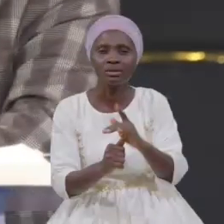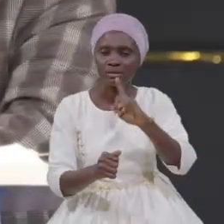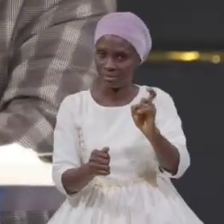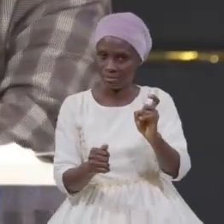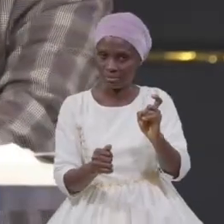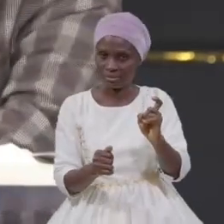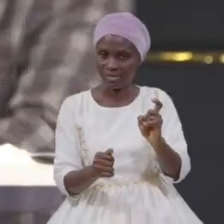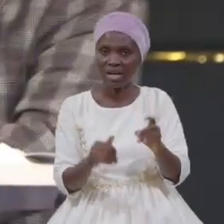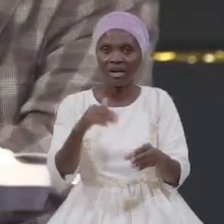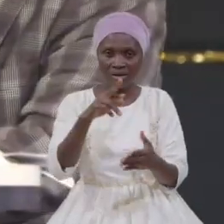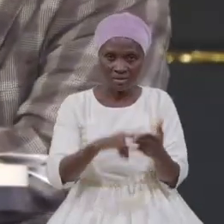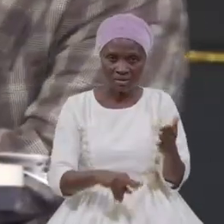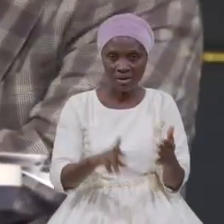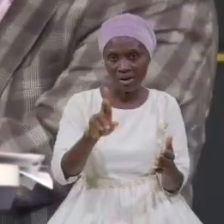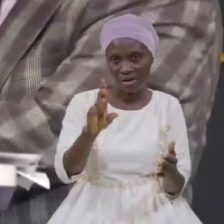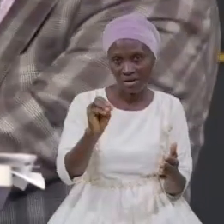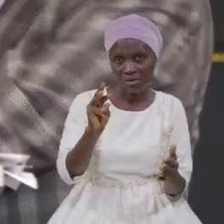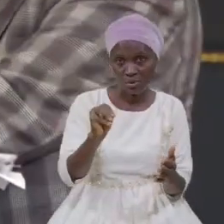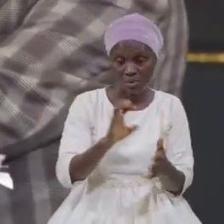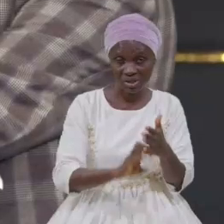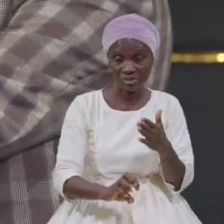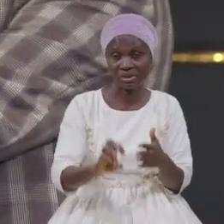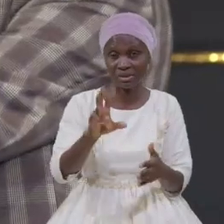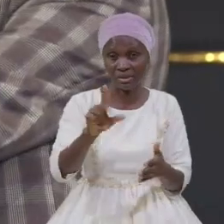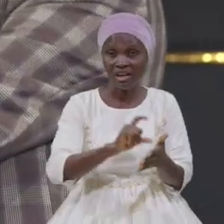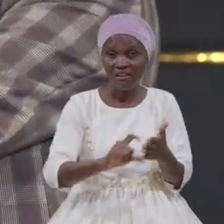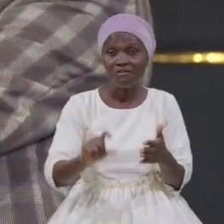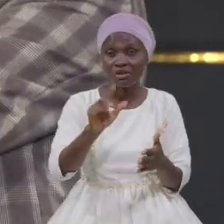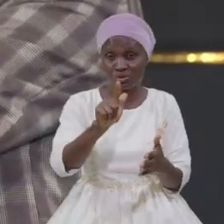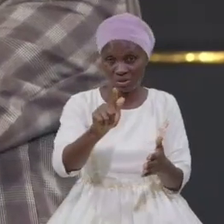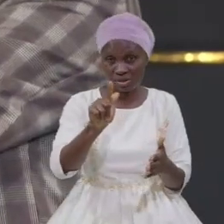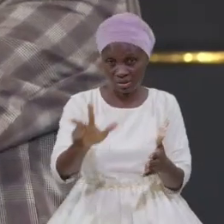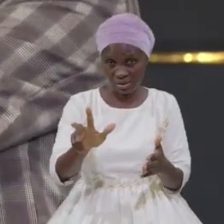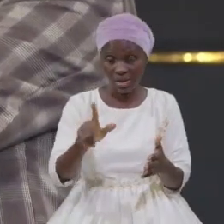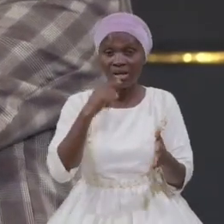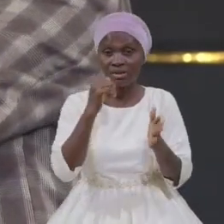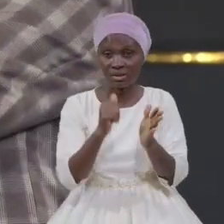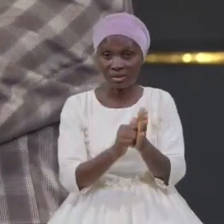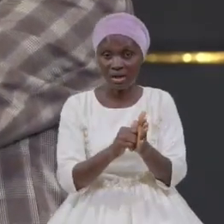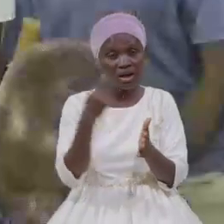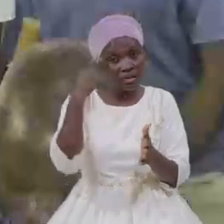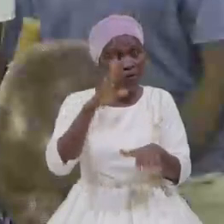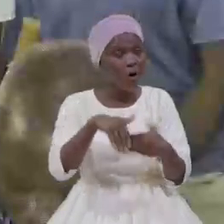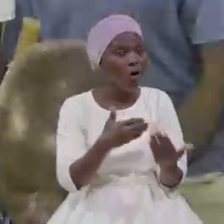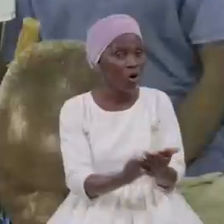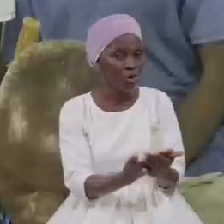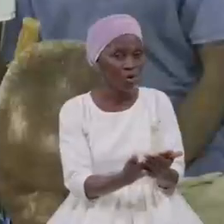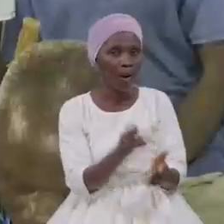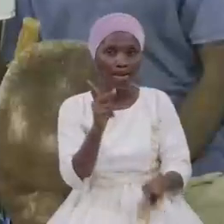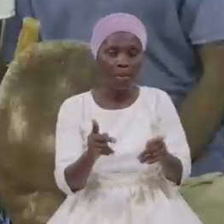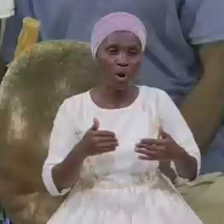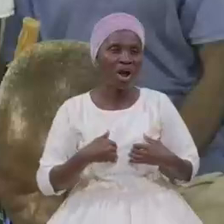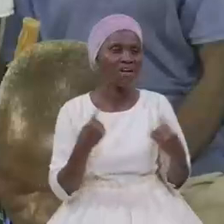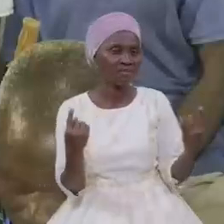chapter 3, verse 23, it says, for all have sinned, the